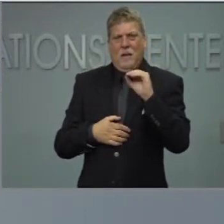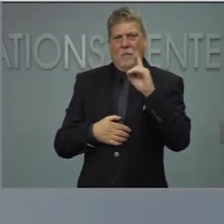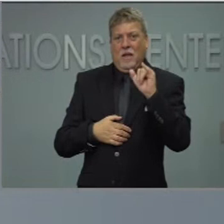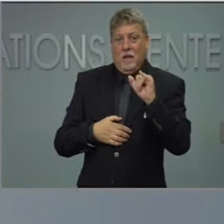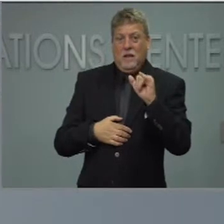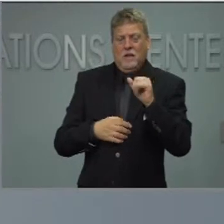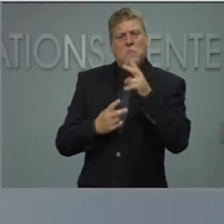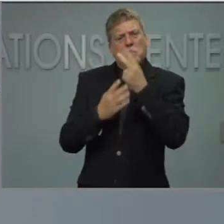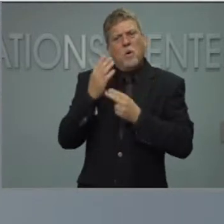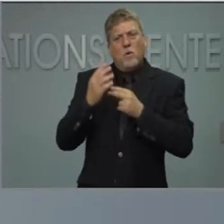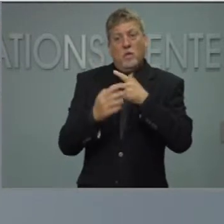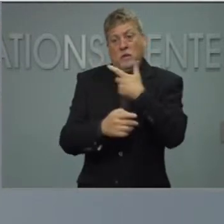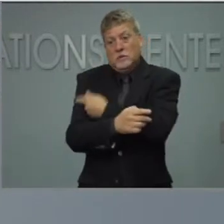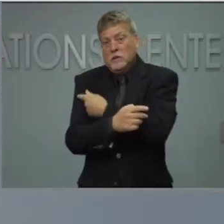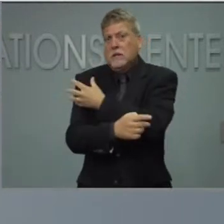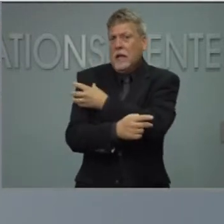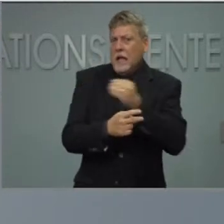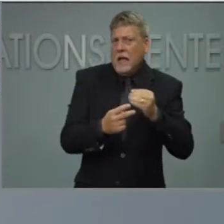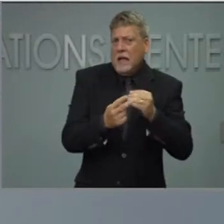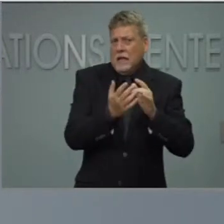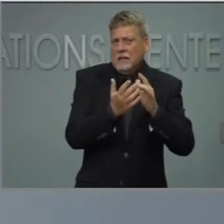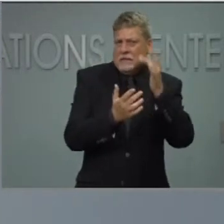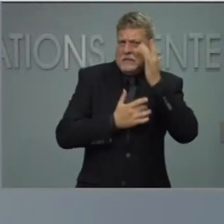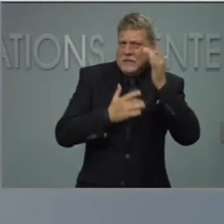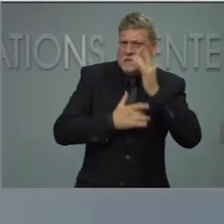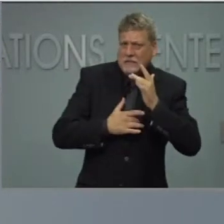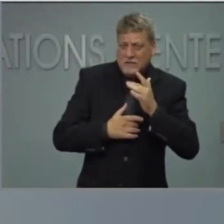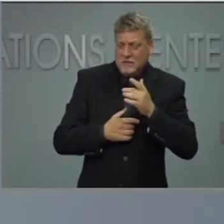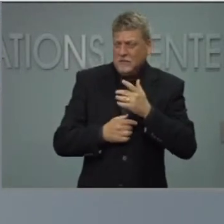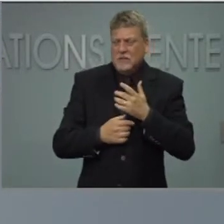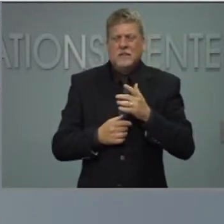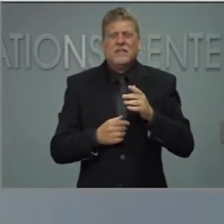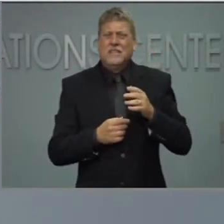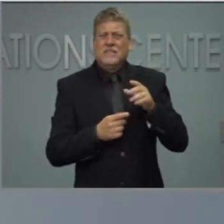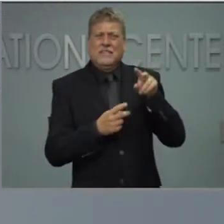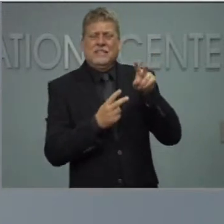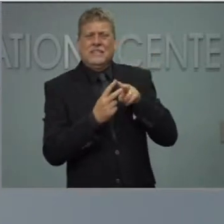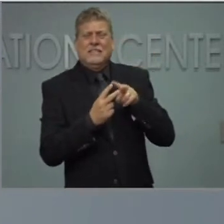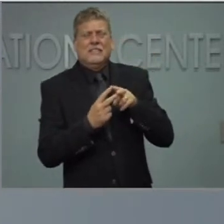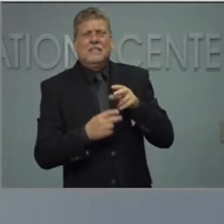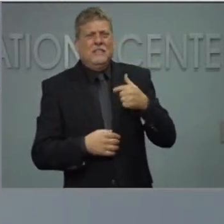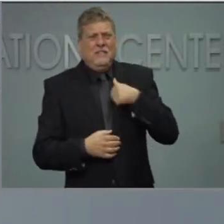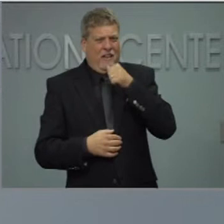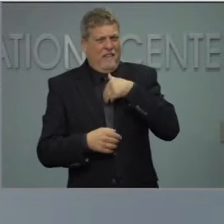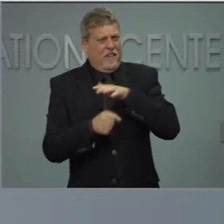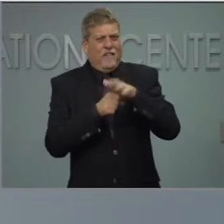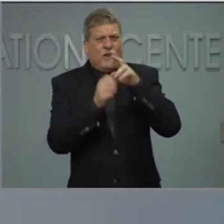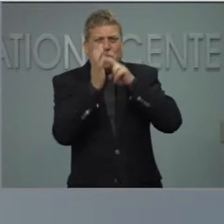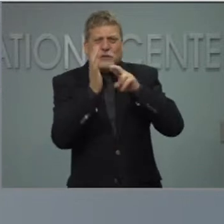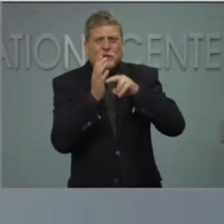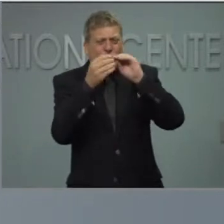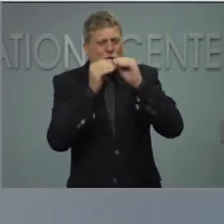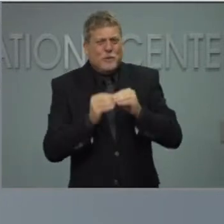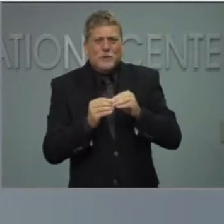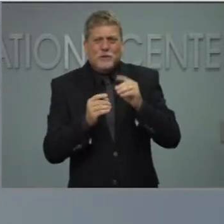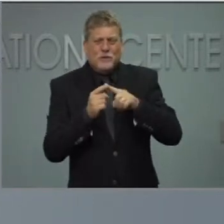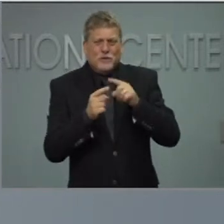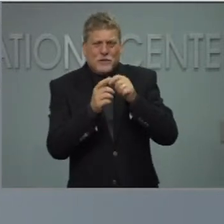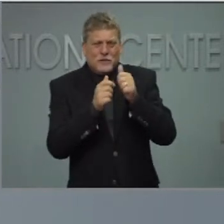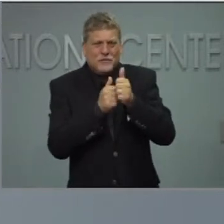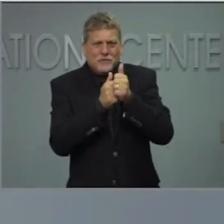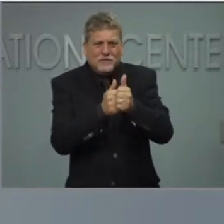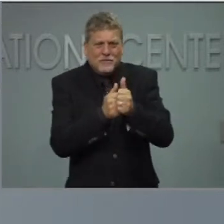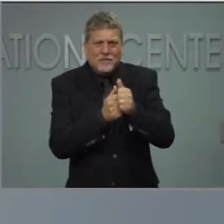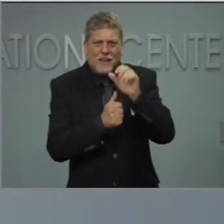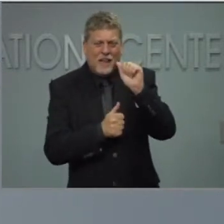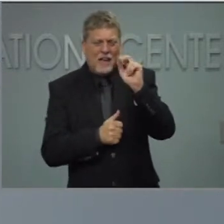from natural immunity? So I think we don't have enough data to know whether truly just tracking antibodies in and of itself tells